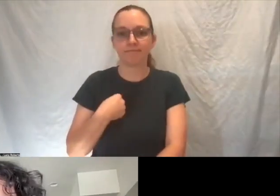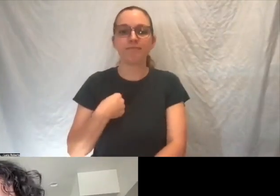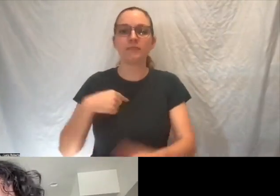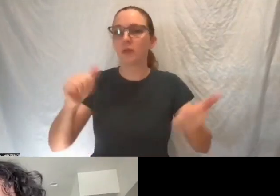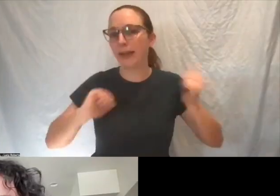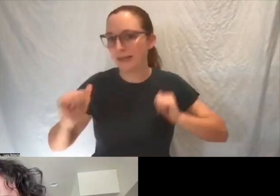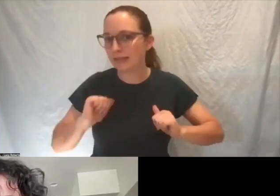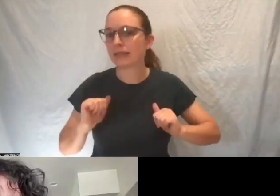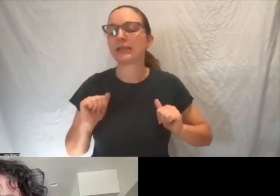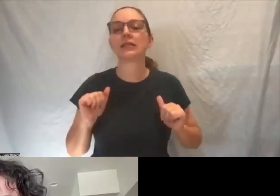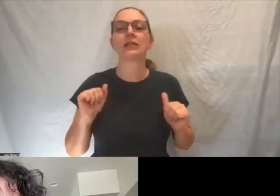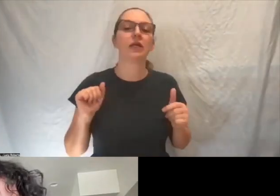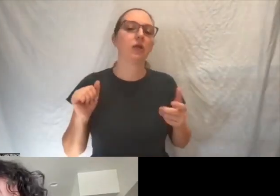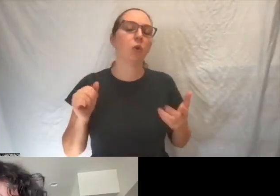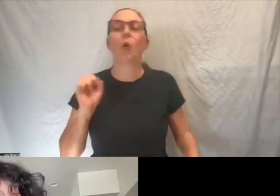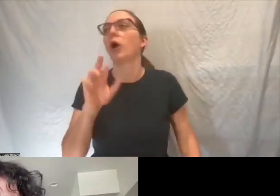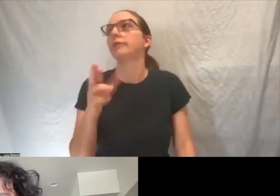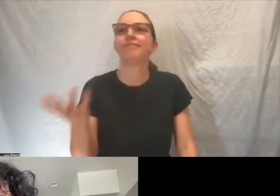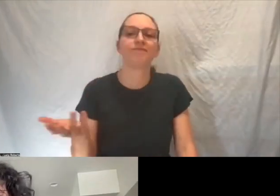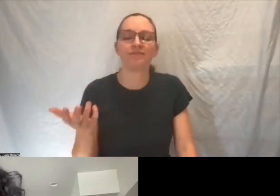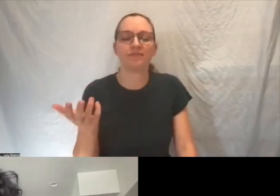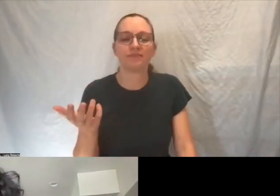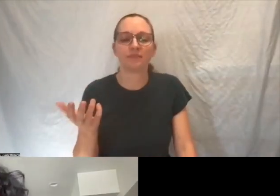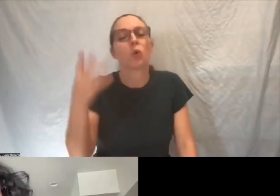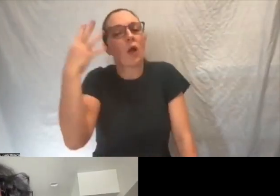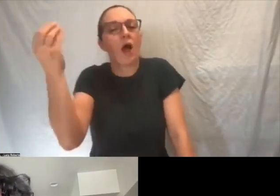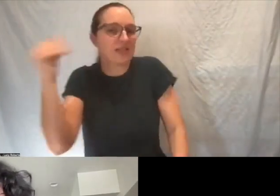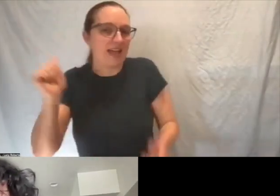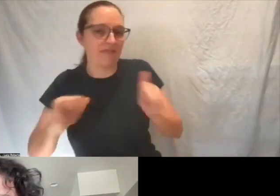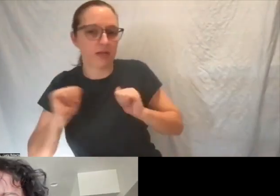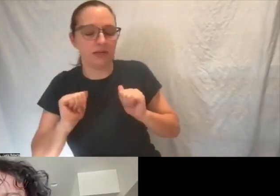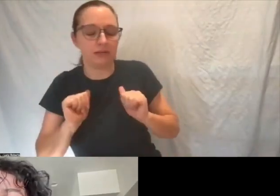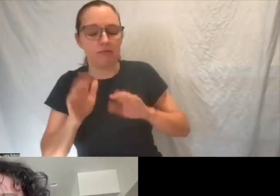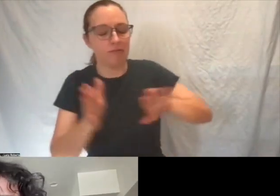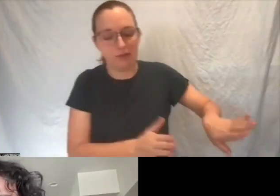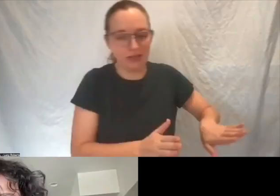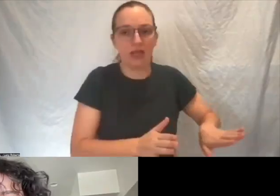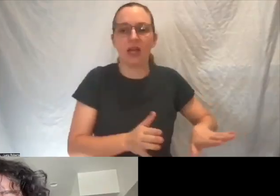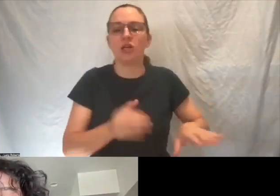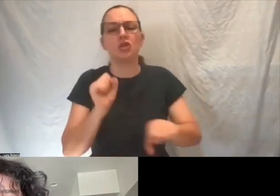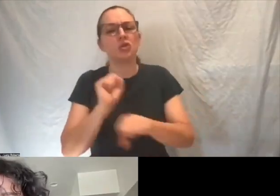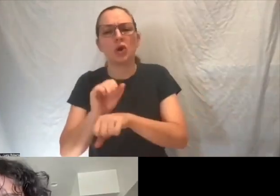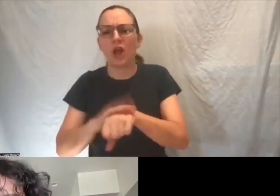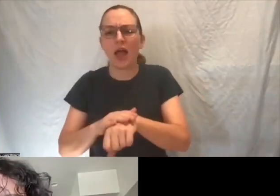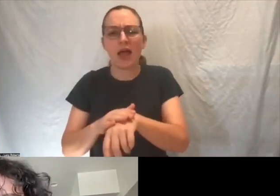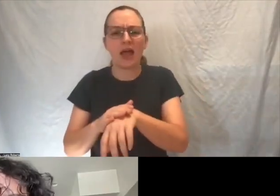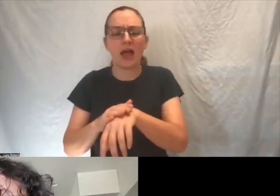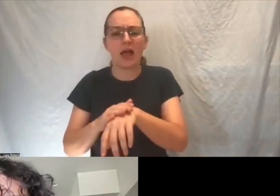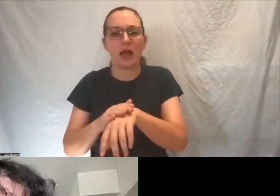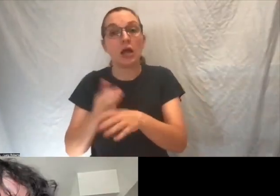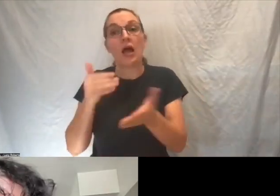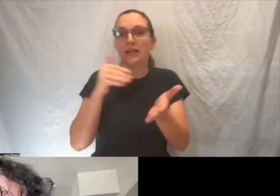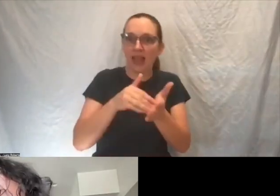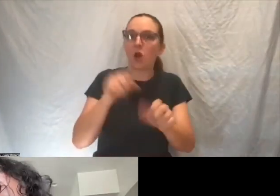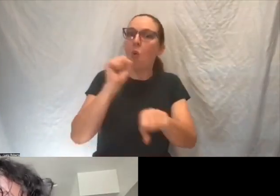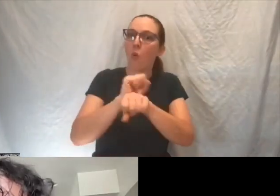act or just like outside of acting, not acting. Just working on, it goes back to the idea of working on the